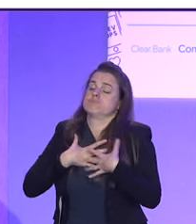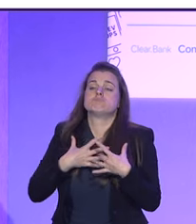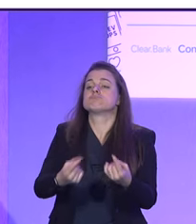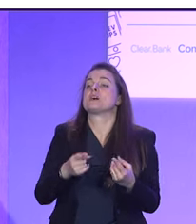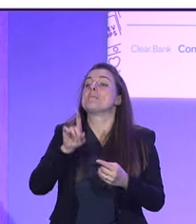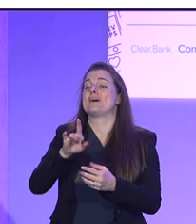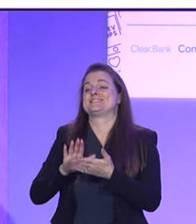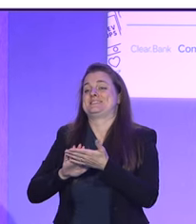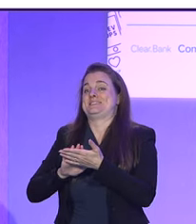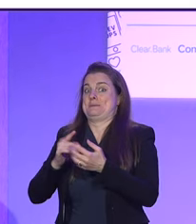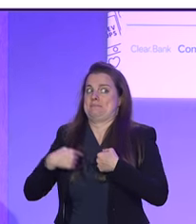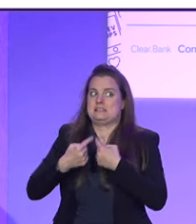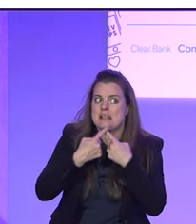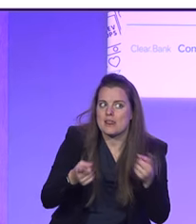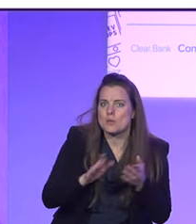my employer also happy.